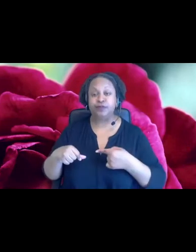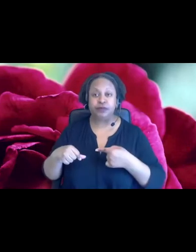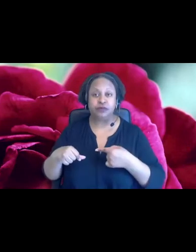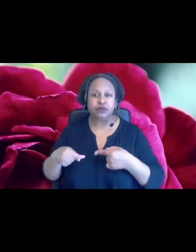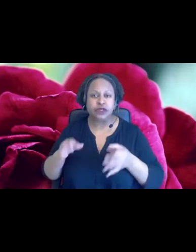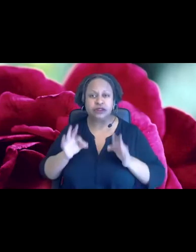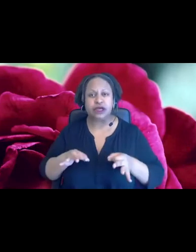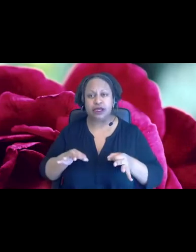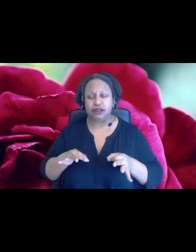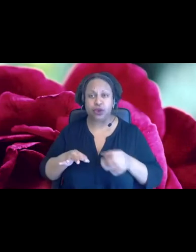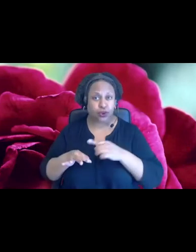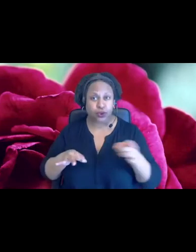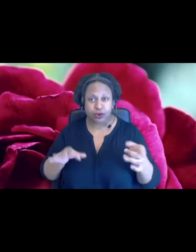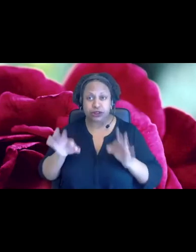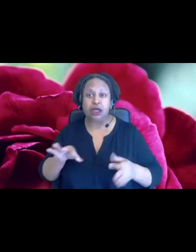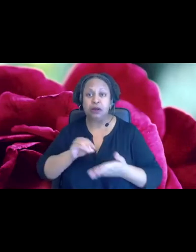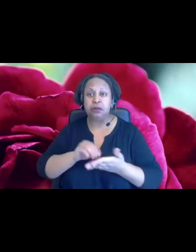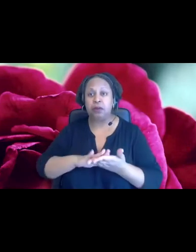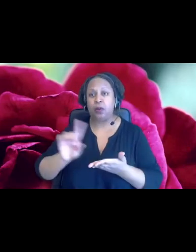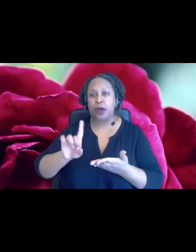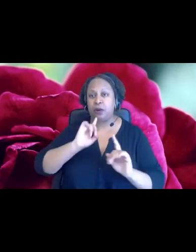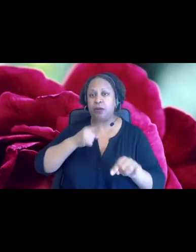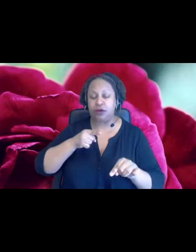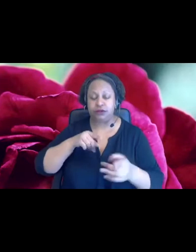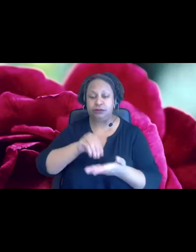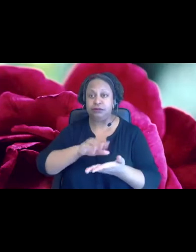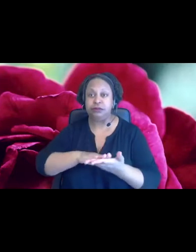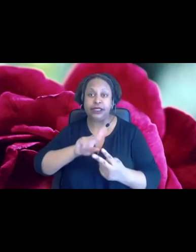how that is reported. It can be reported as